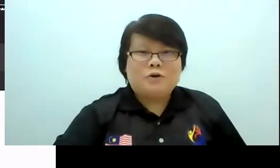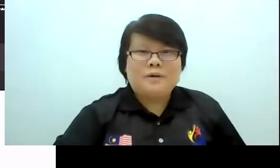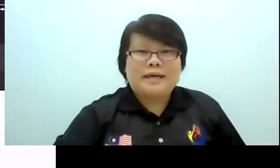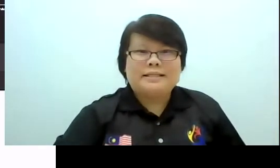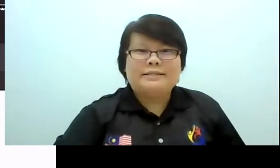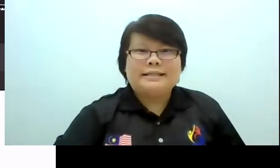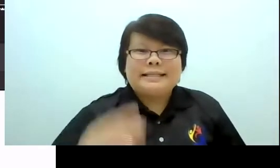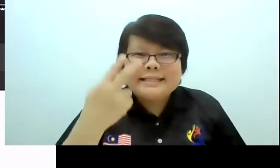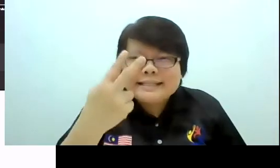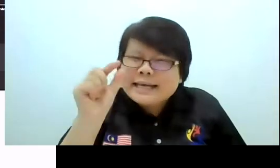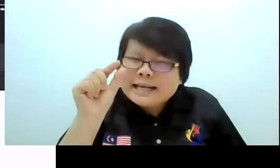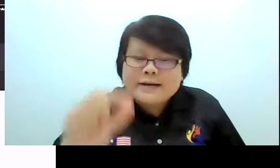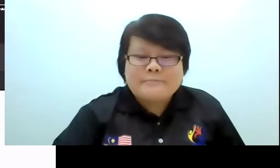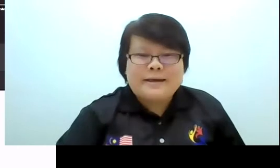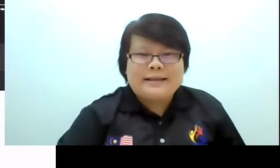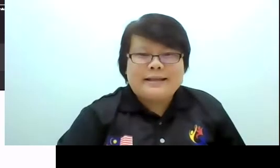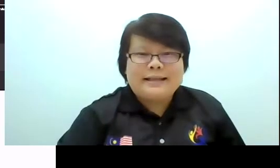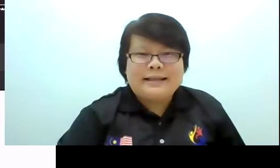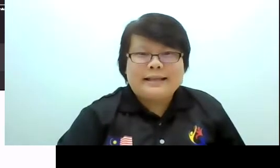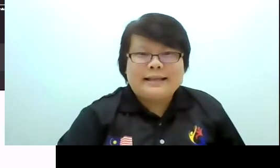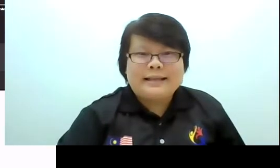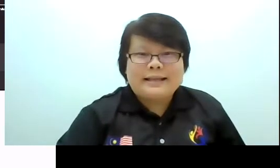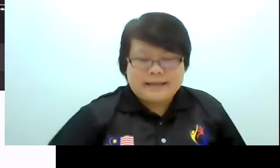Okay, now we can still see a little bit.